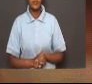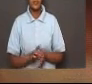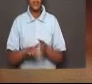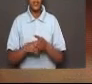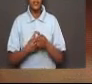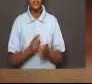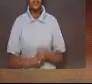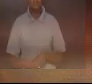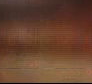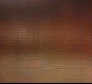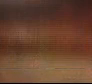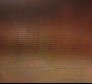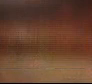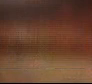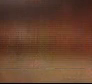Begin.